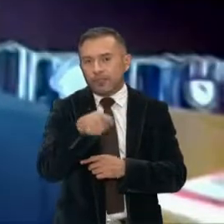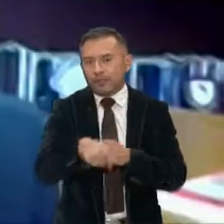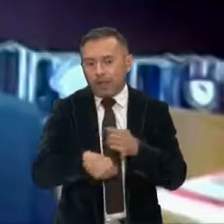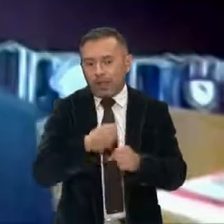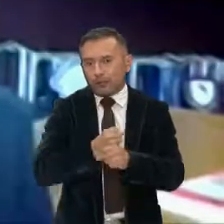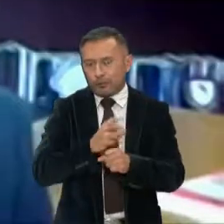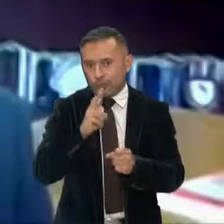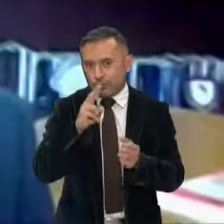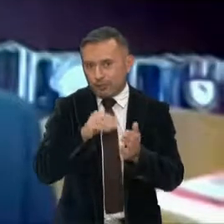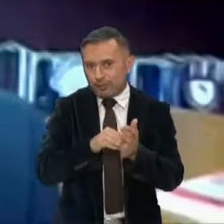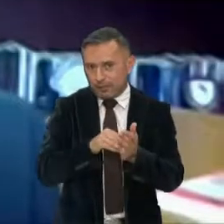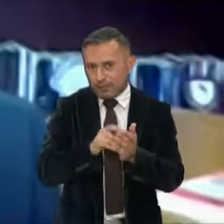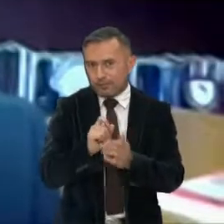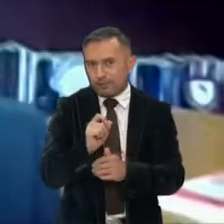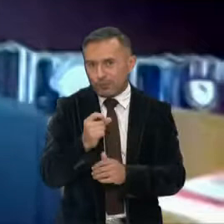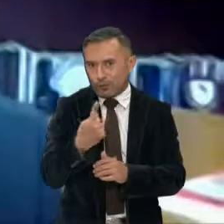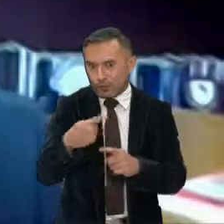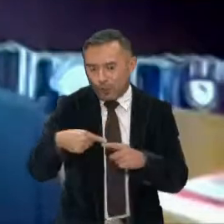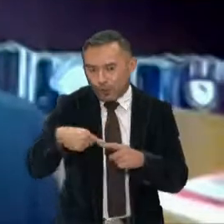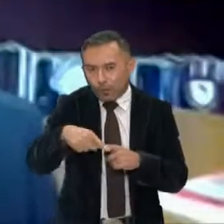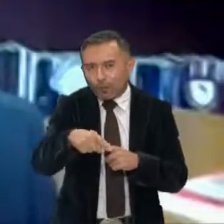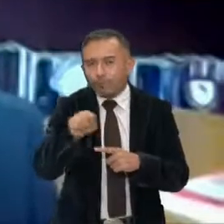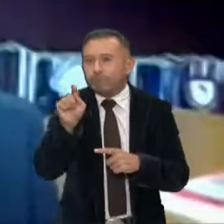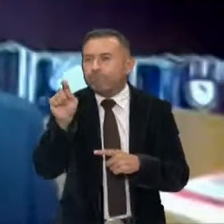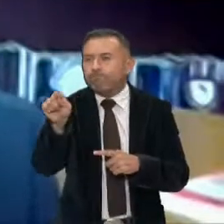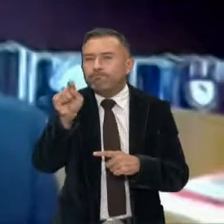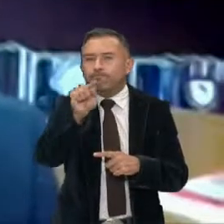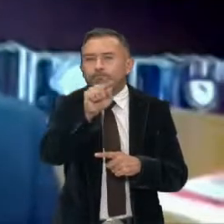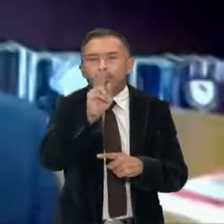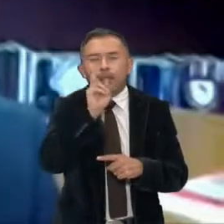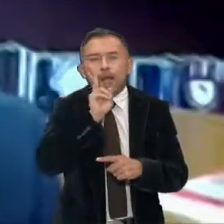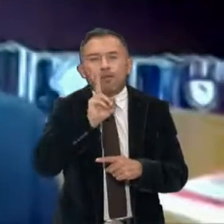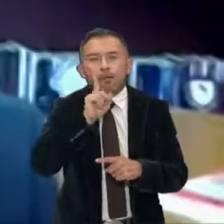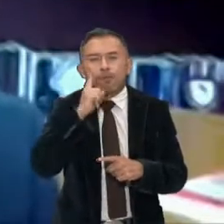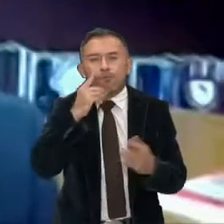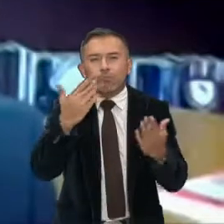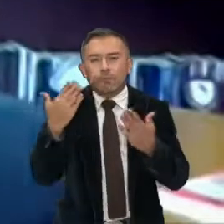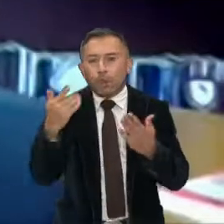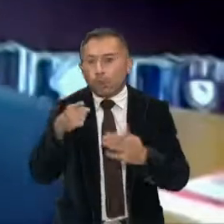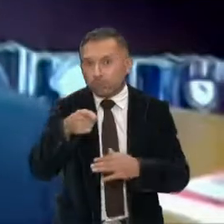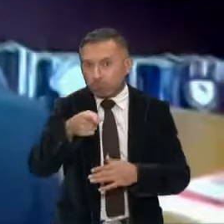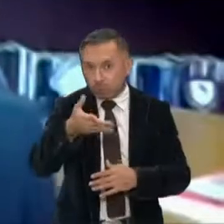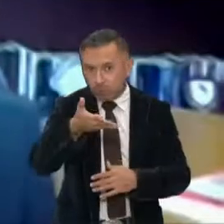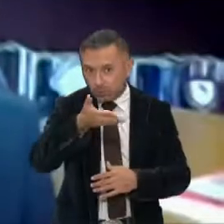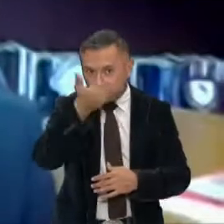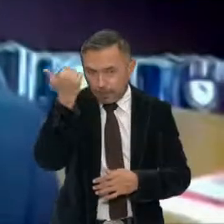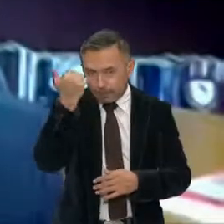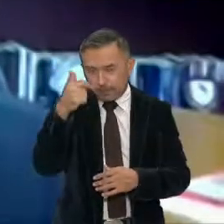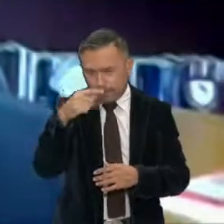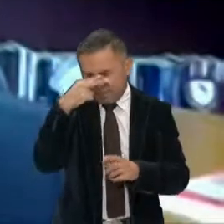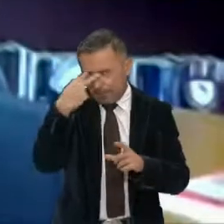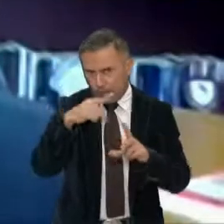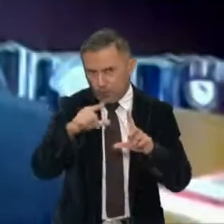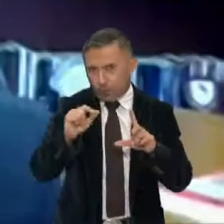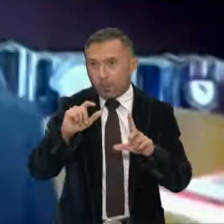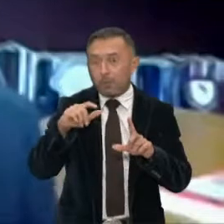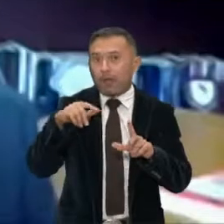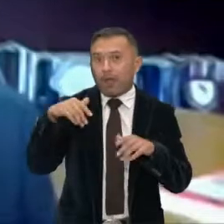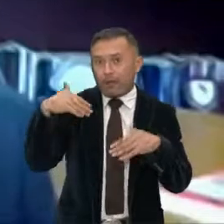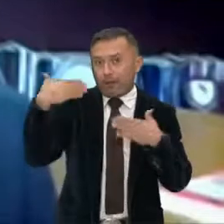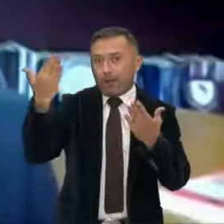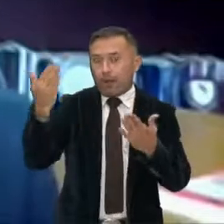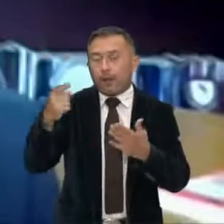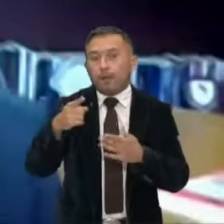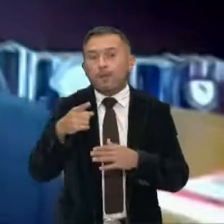be developed all along 2021. Maybe you don't know this outside of Mexico, but